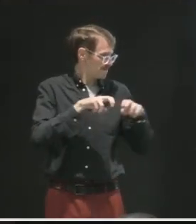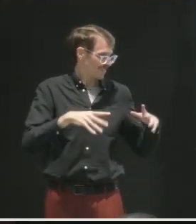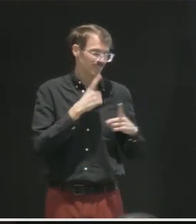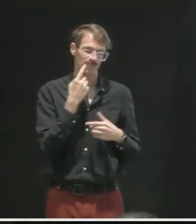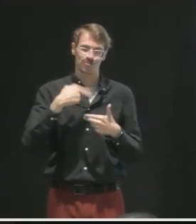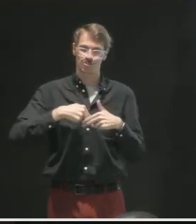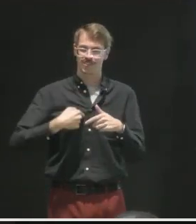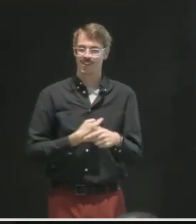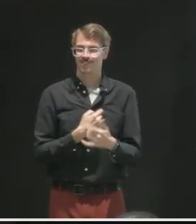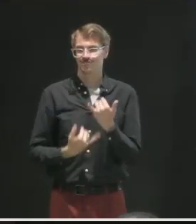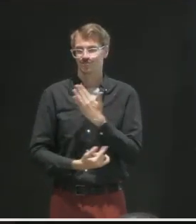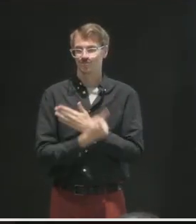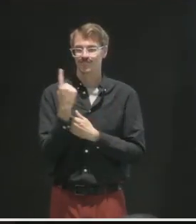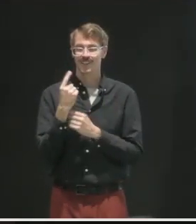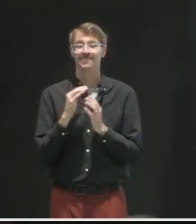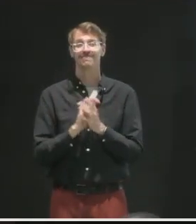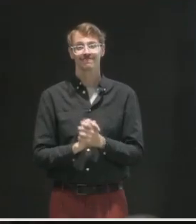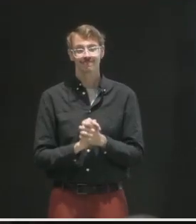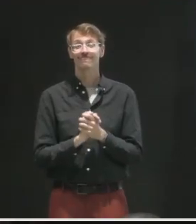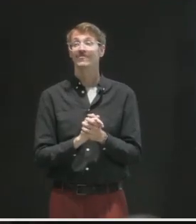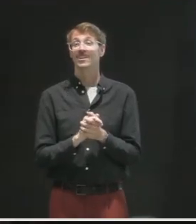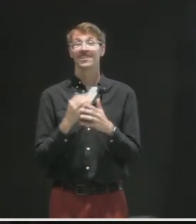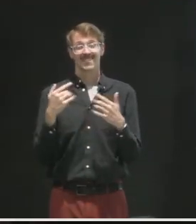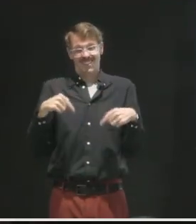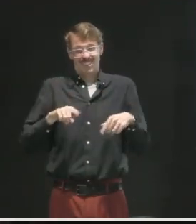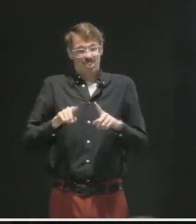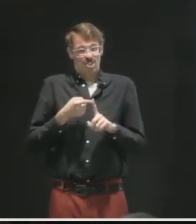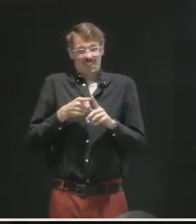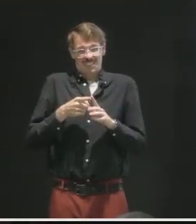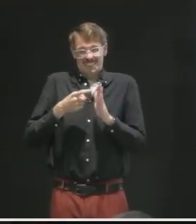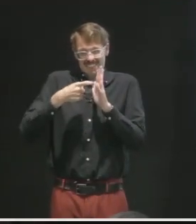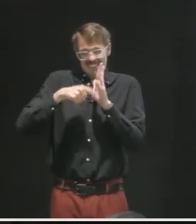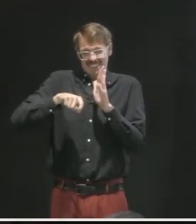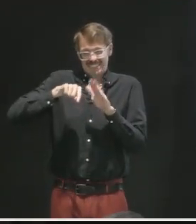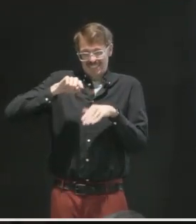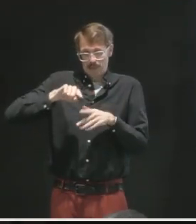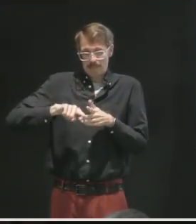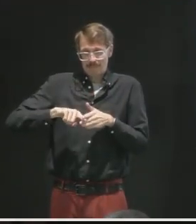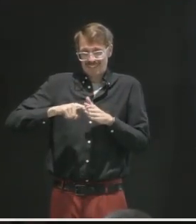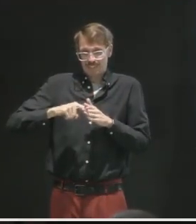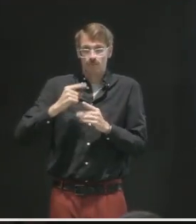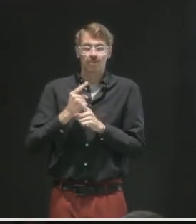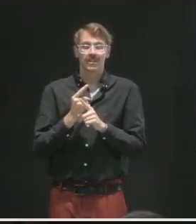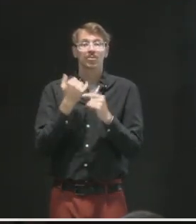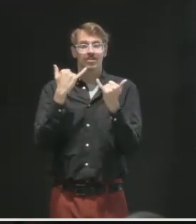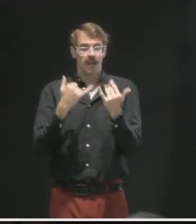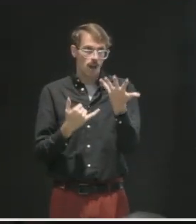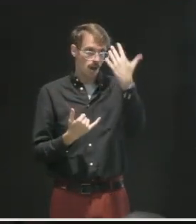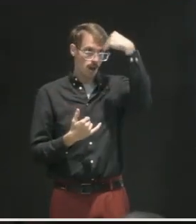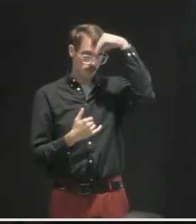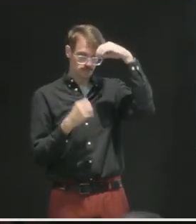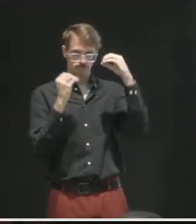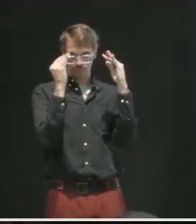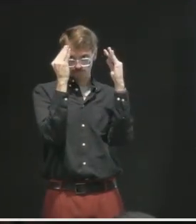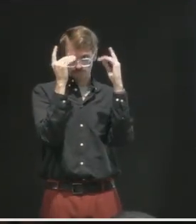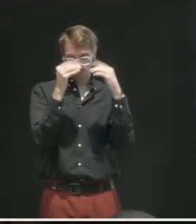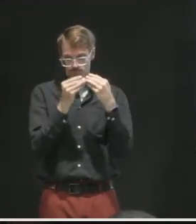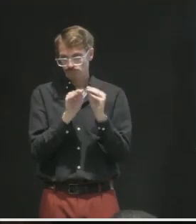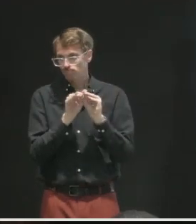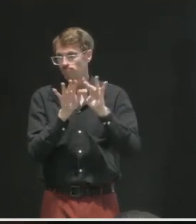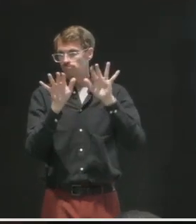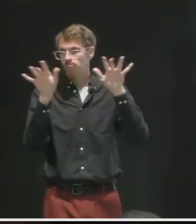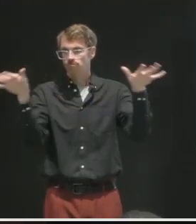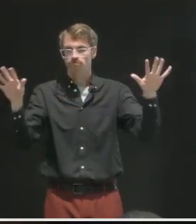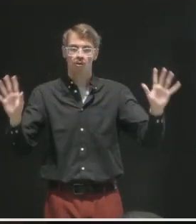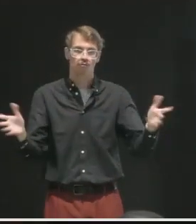us today. And it's just the start, right? So now the idea is to take these ideas forward and raise awareness